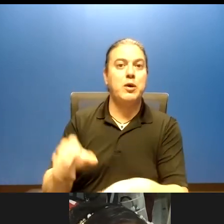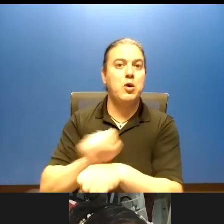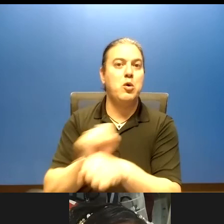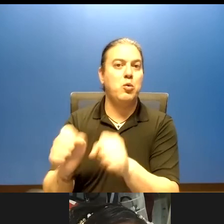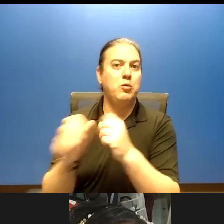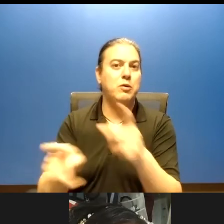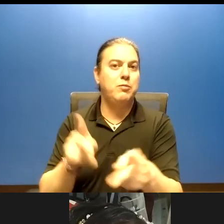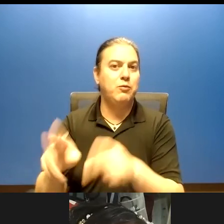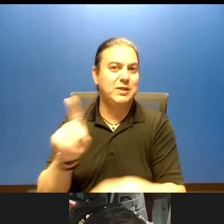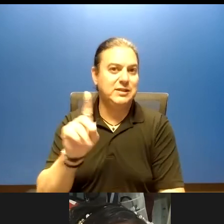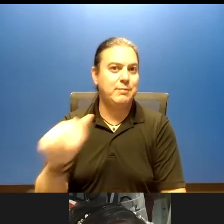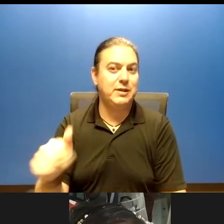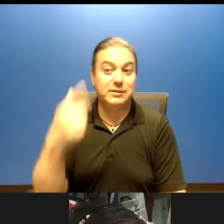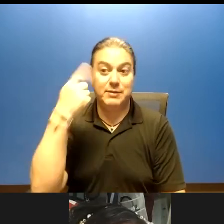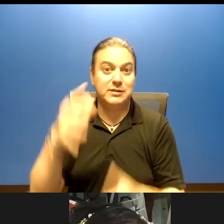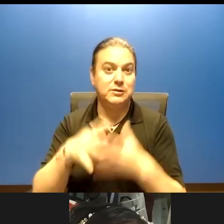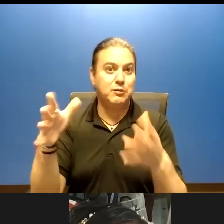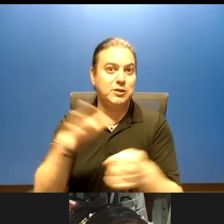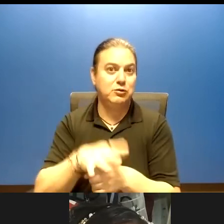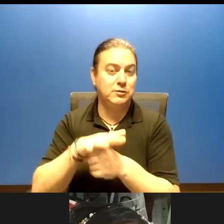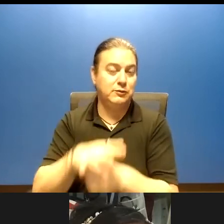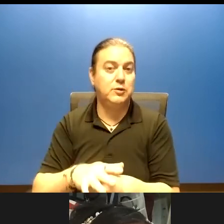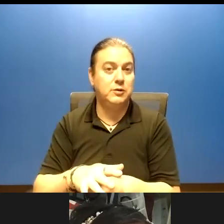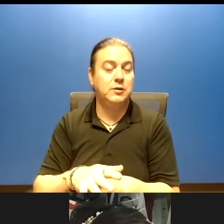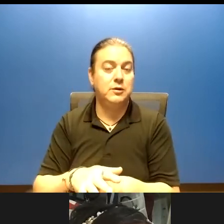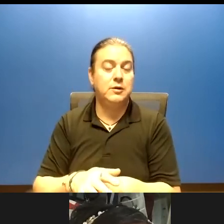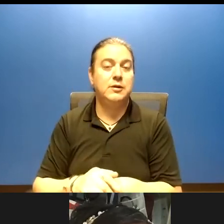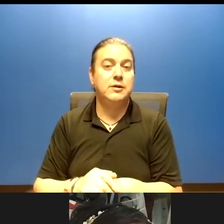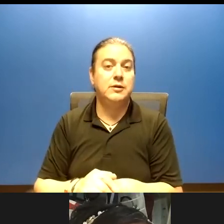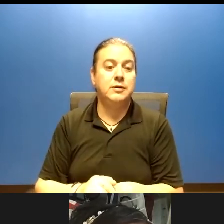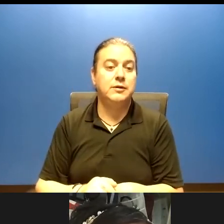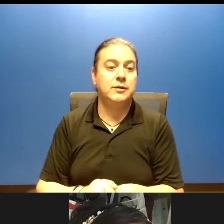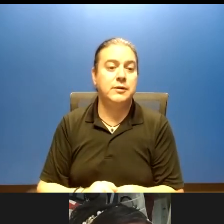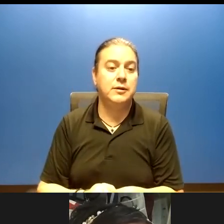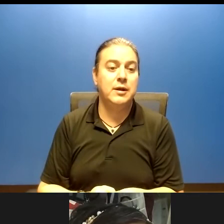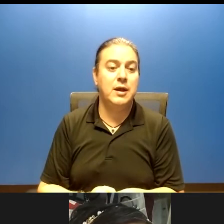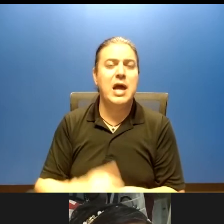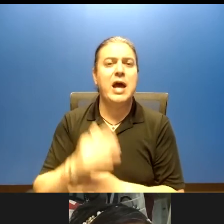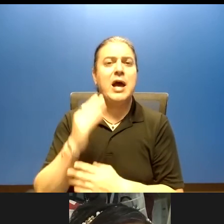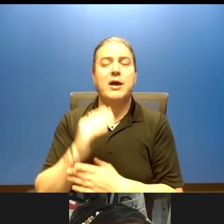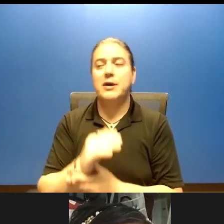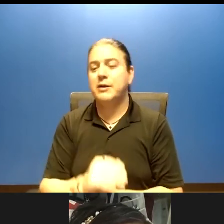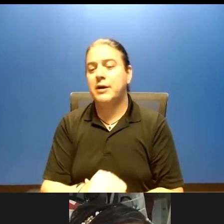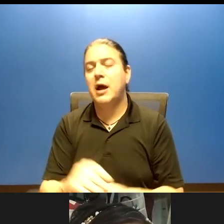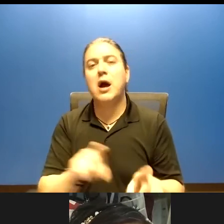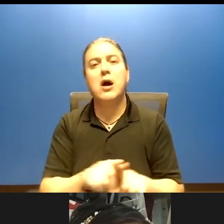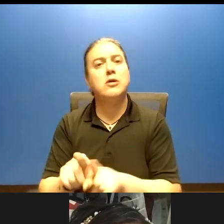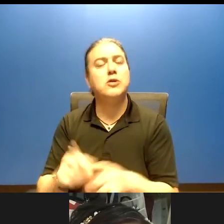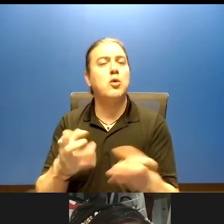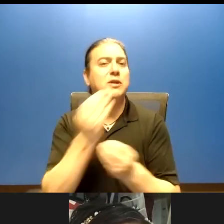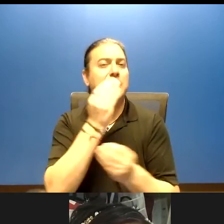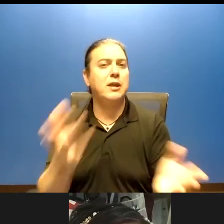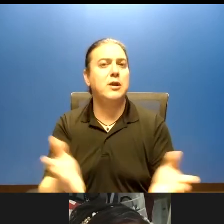same reason, because it's so stressful in general. I'd also want to let people know that it's also